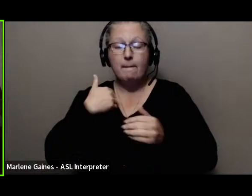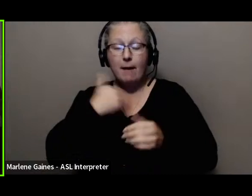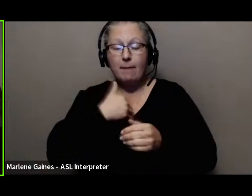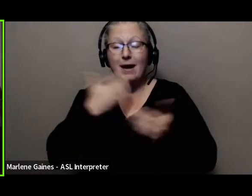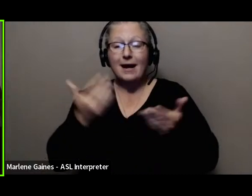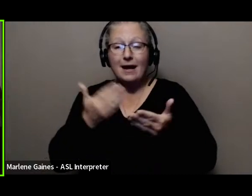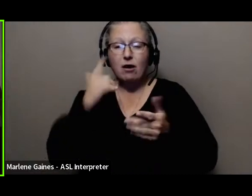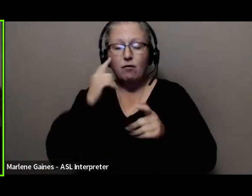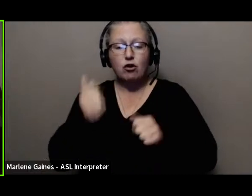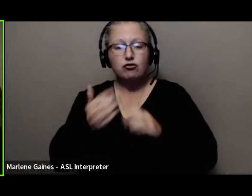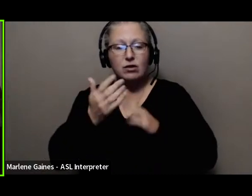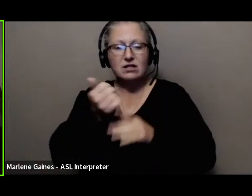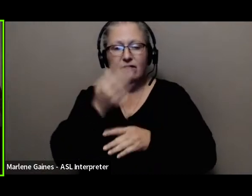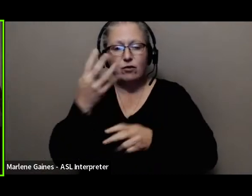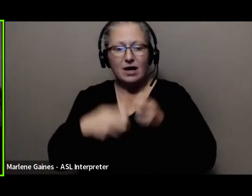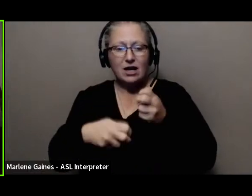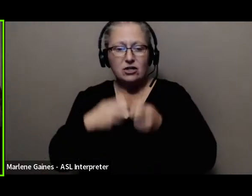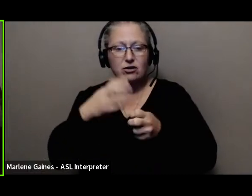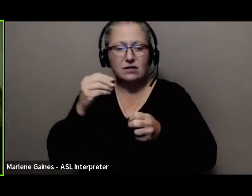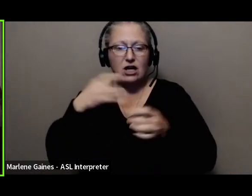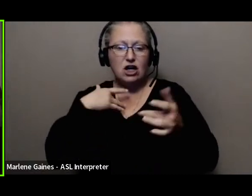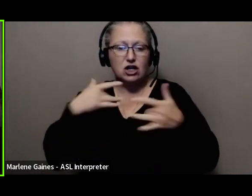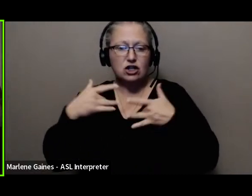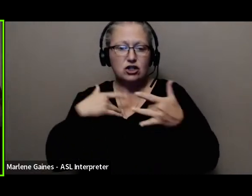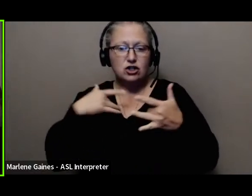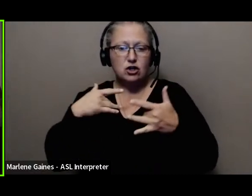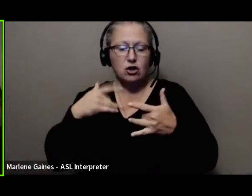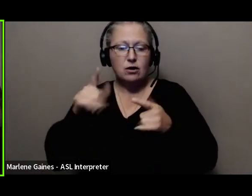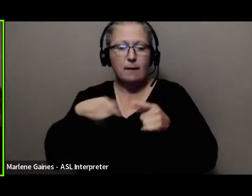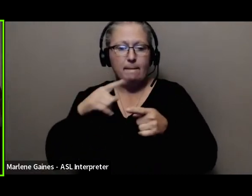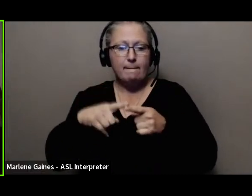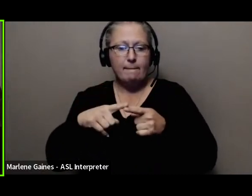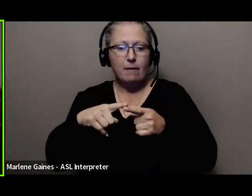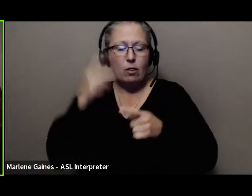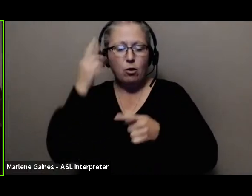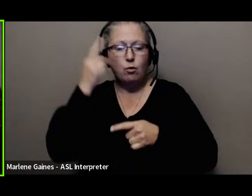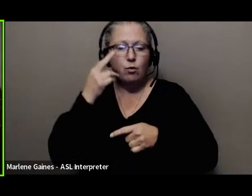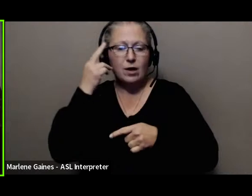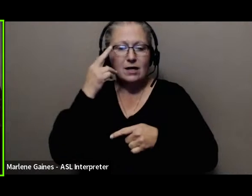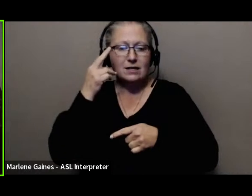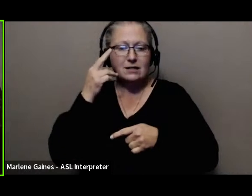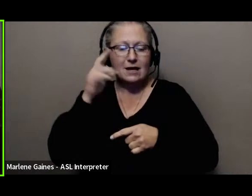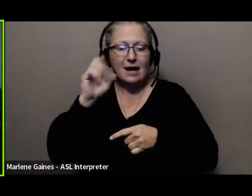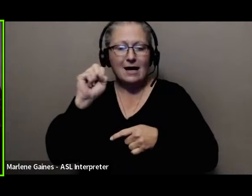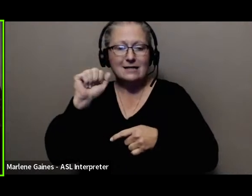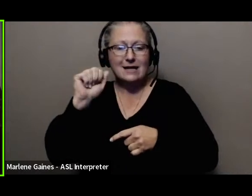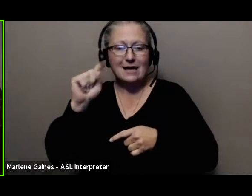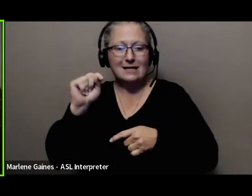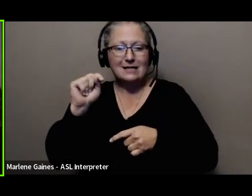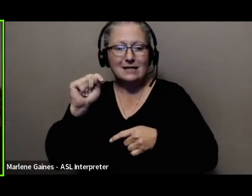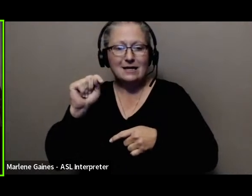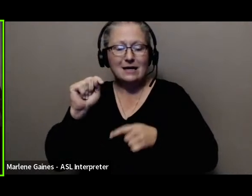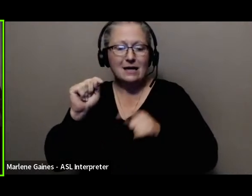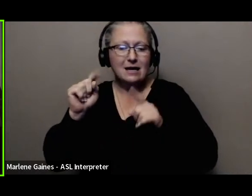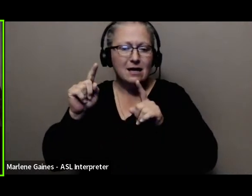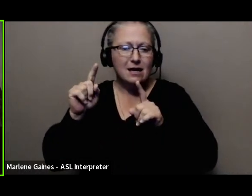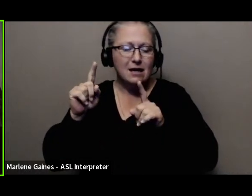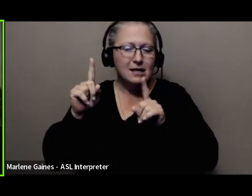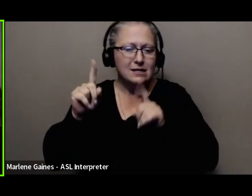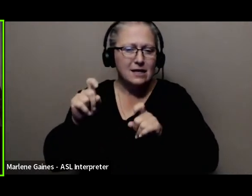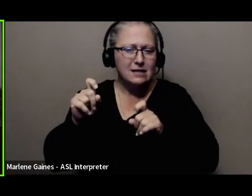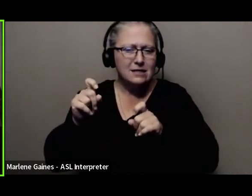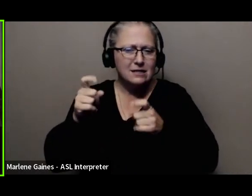to address several issues and concerns regarding the recent SAT testing experience that occurred